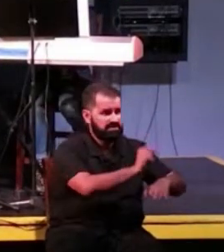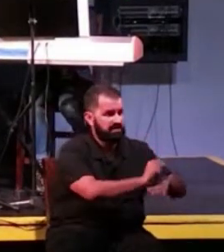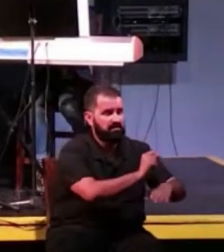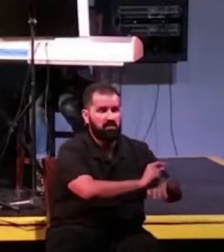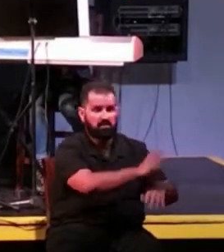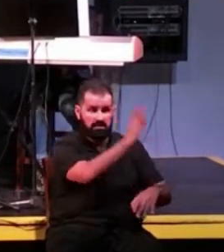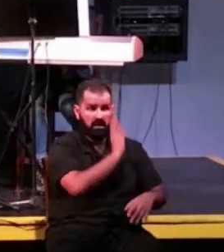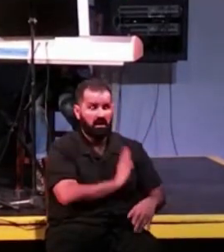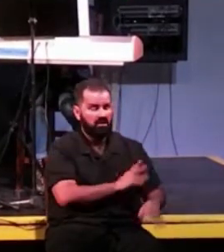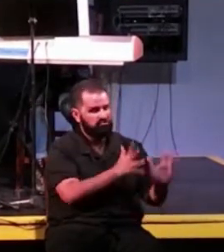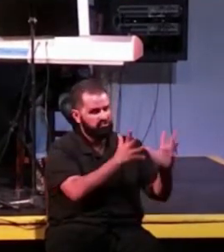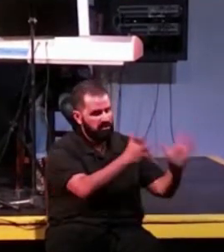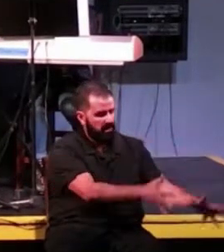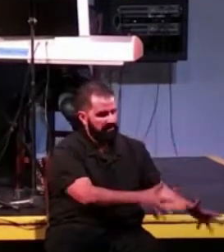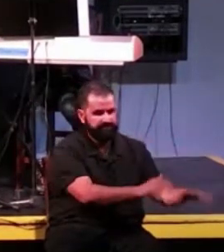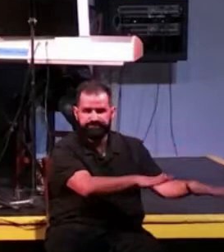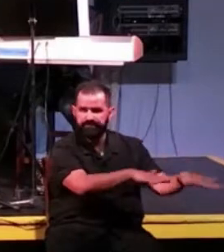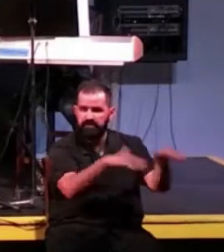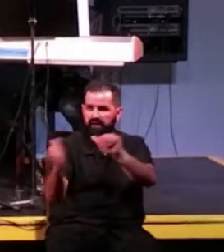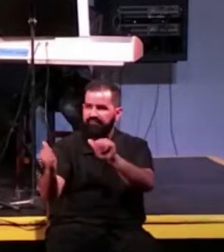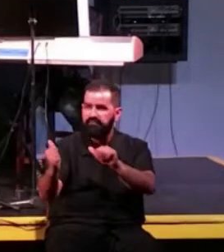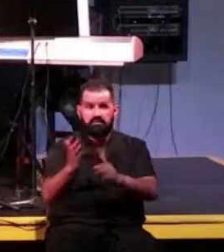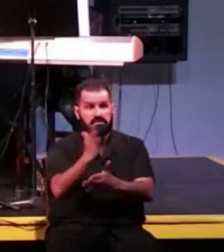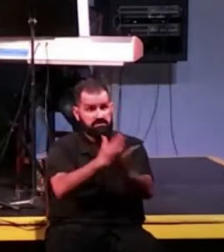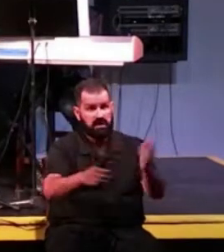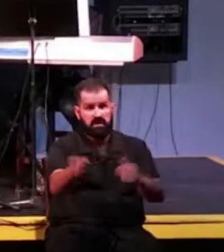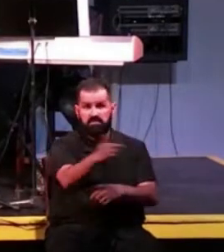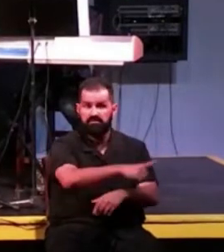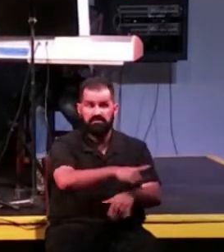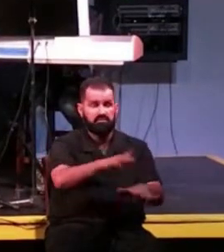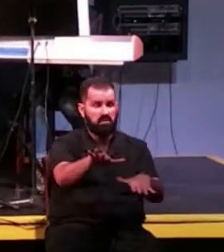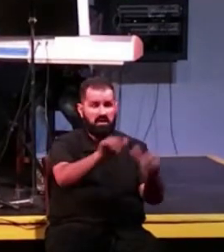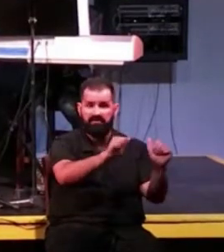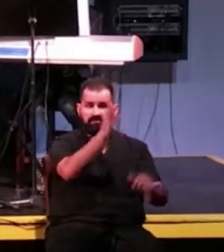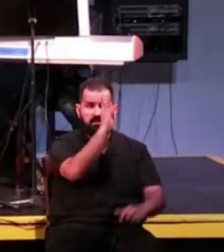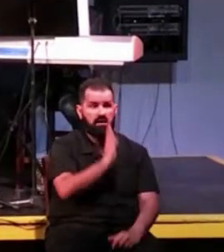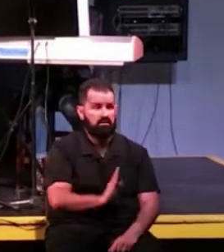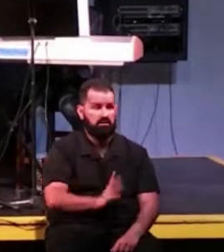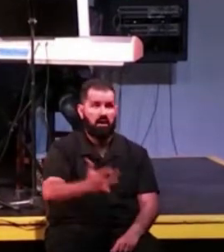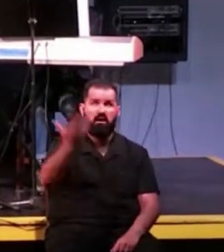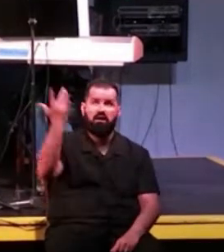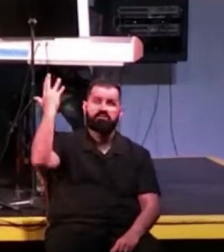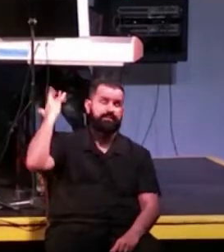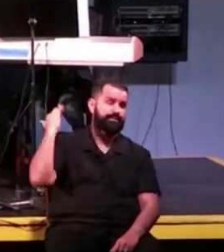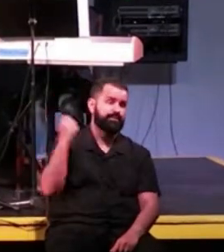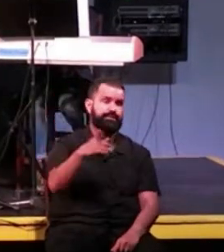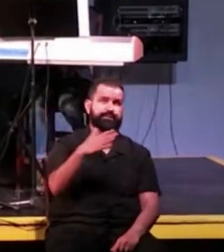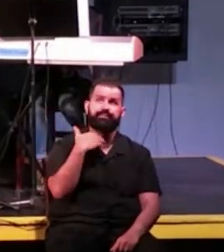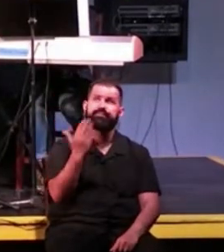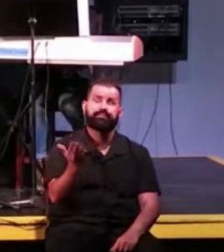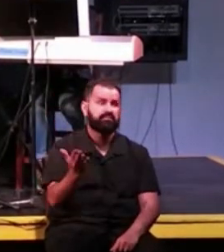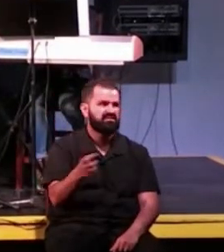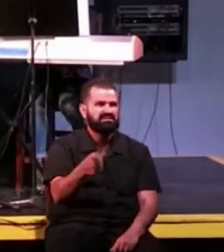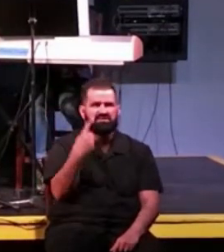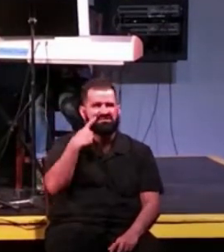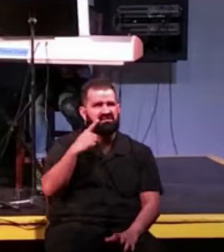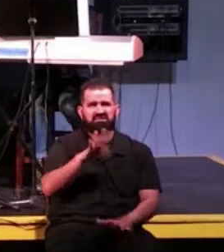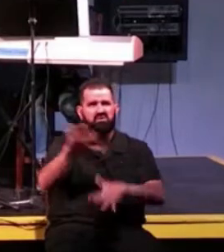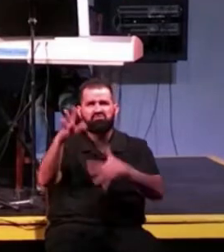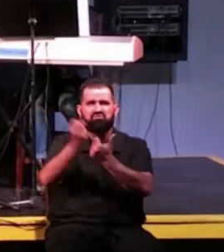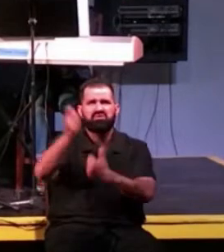God. And she left. Some of you, you left God a long time ago because you stopped trusting in him.